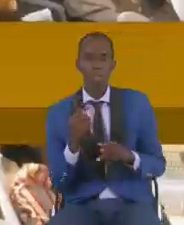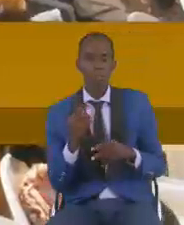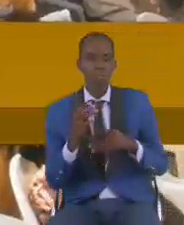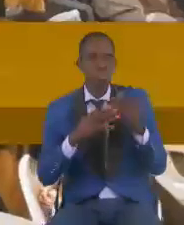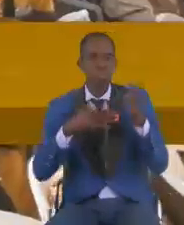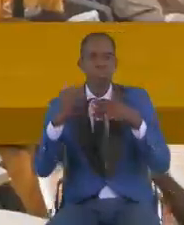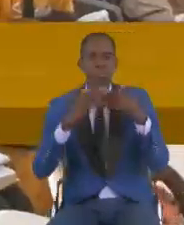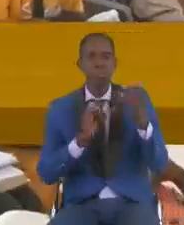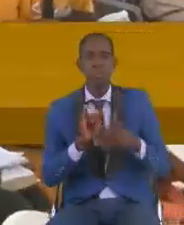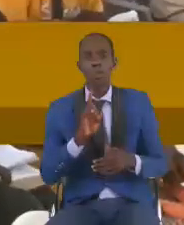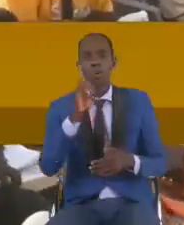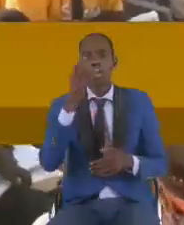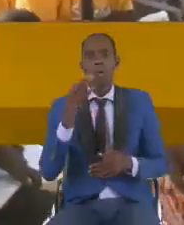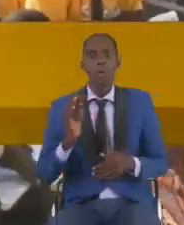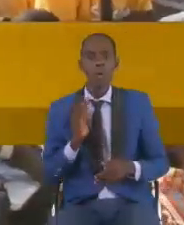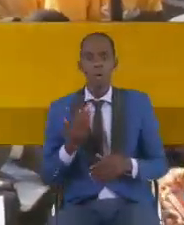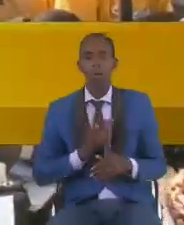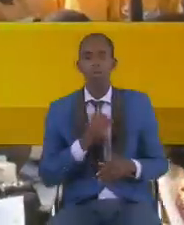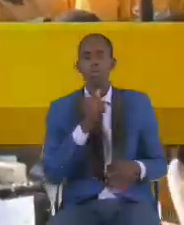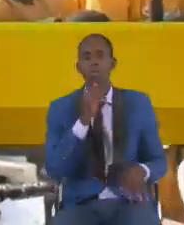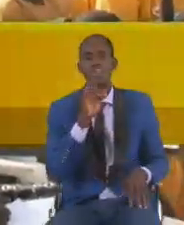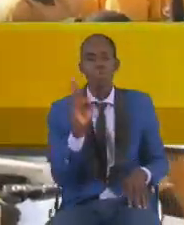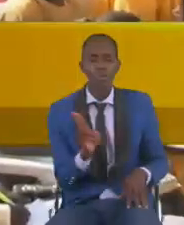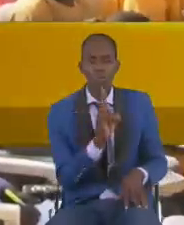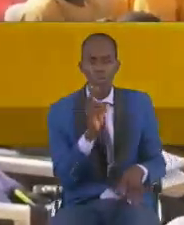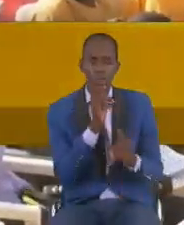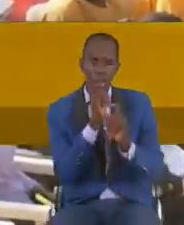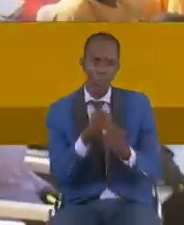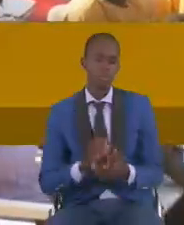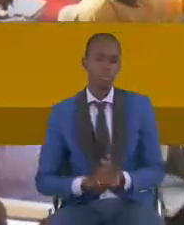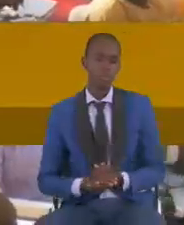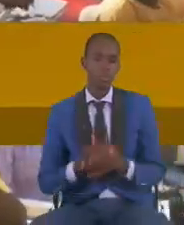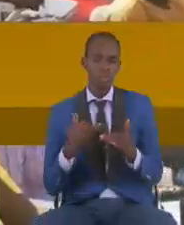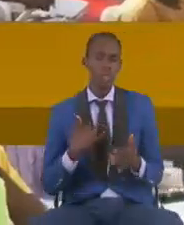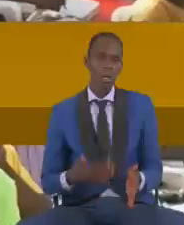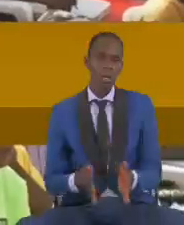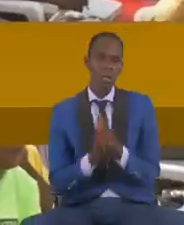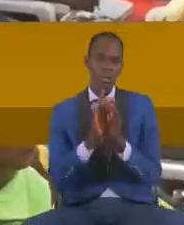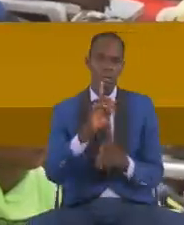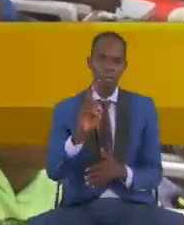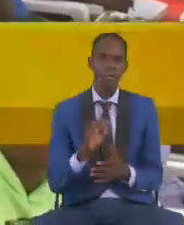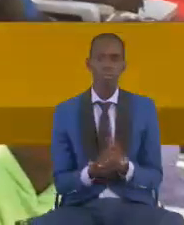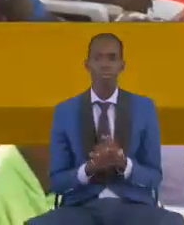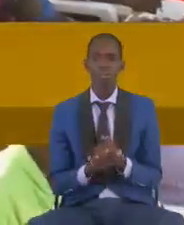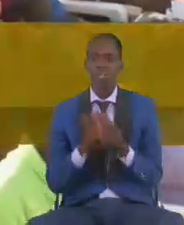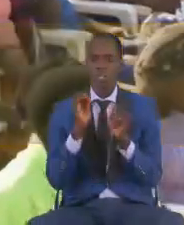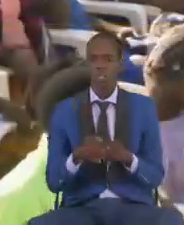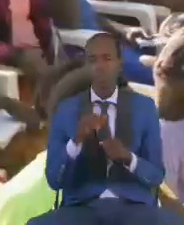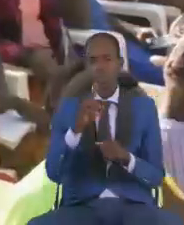stirring up of our unused gifts. Let me ask you, can you think of your